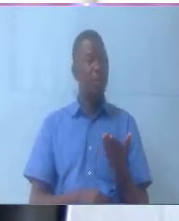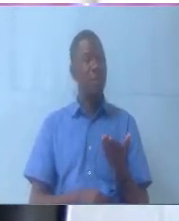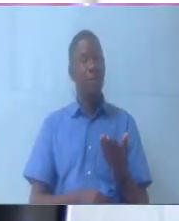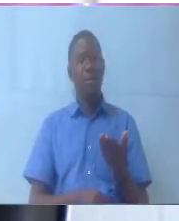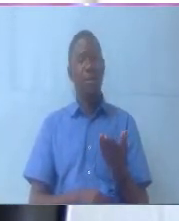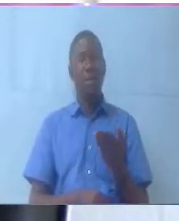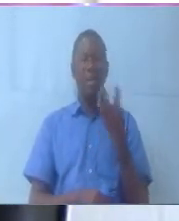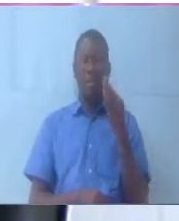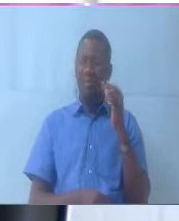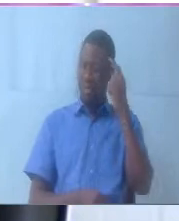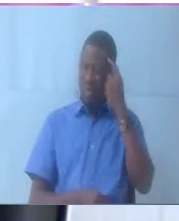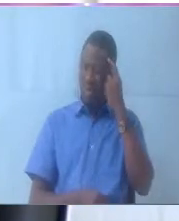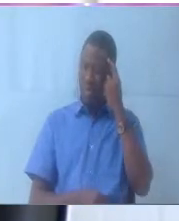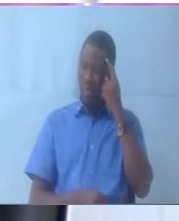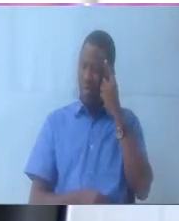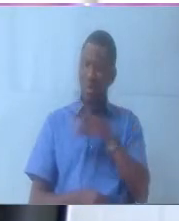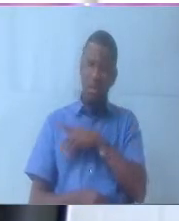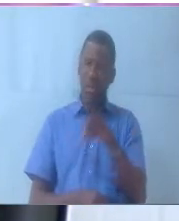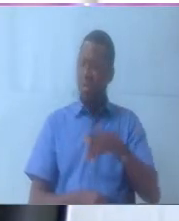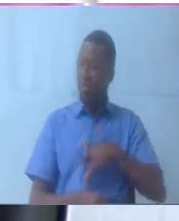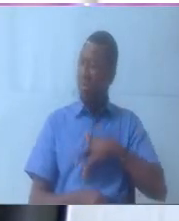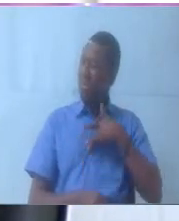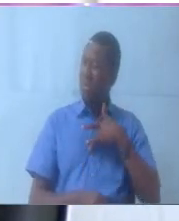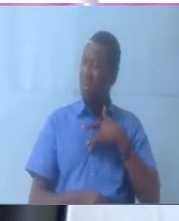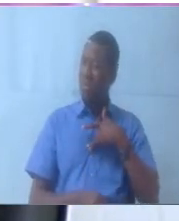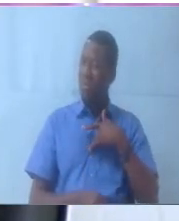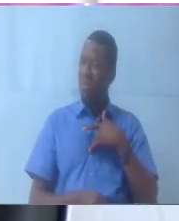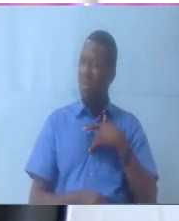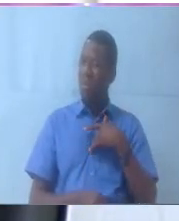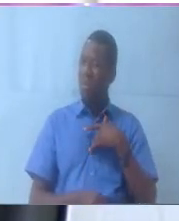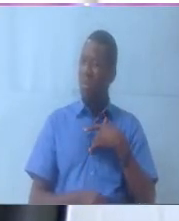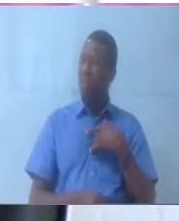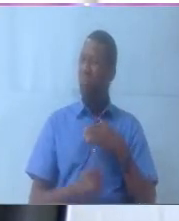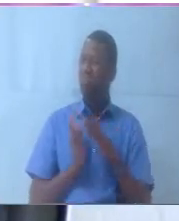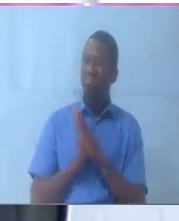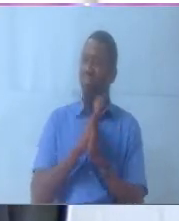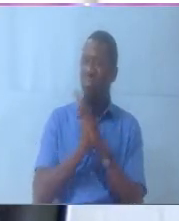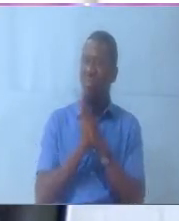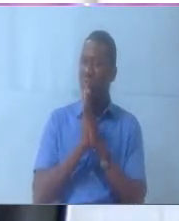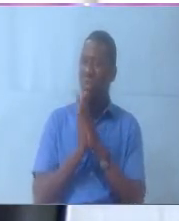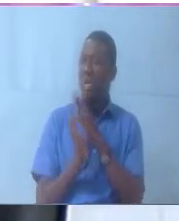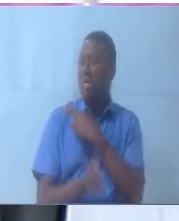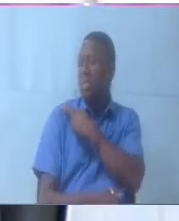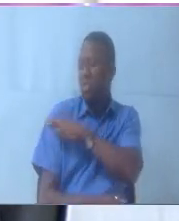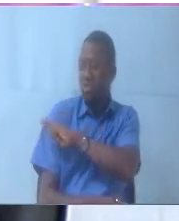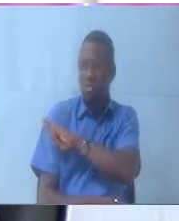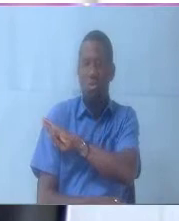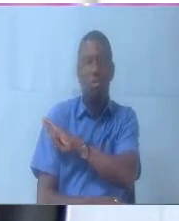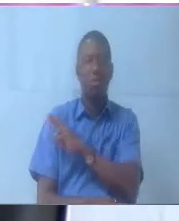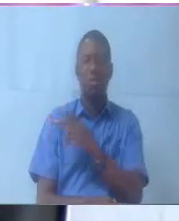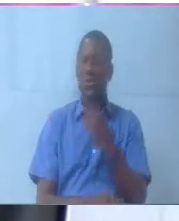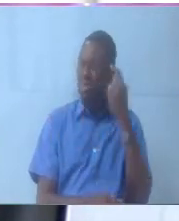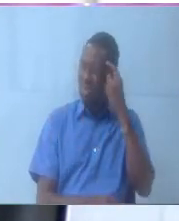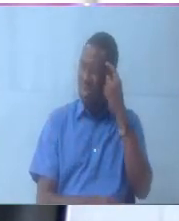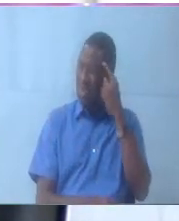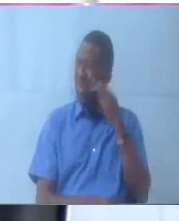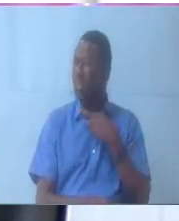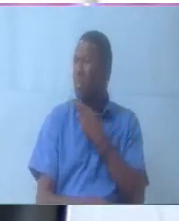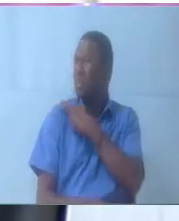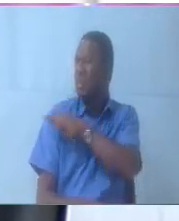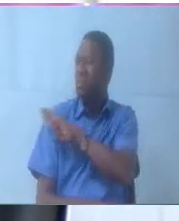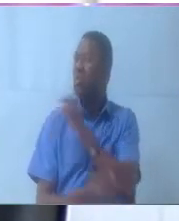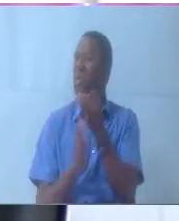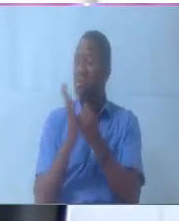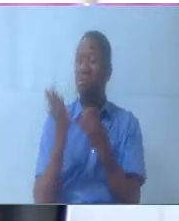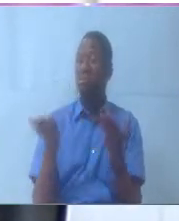he feels that they would think is fighting religion, is more of a religious issue. Ako dolu bajela ko nyimu dina keloleti katu